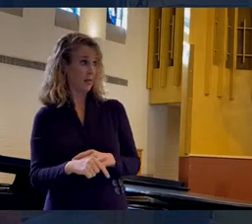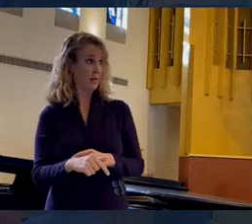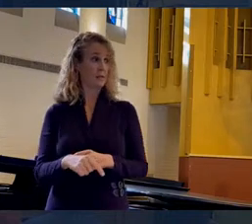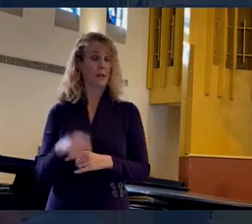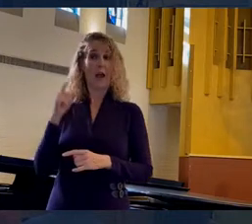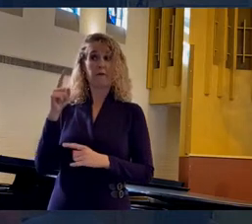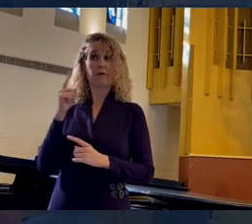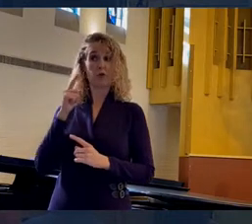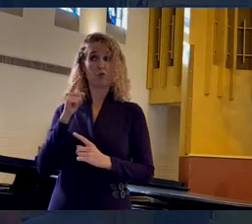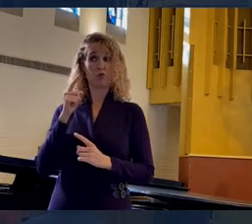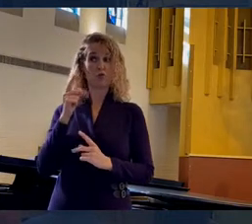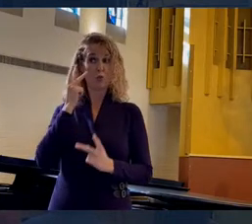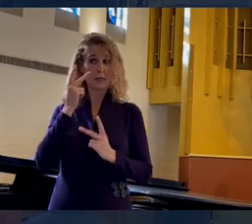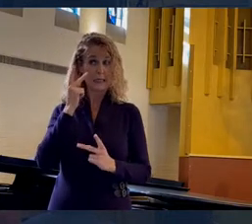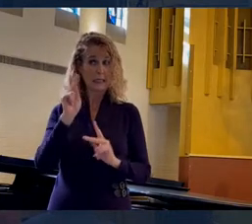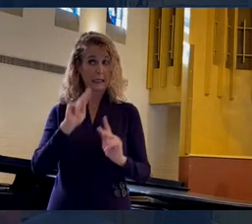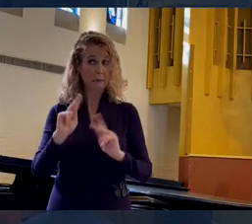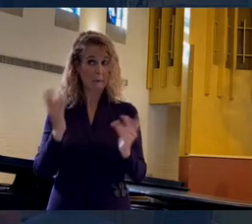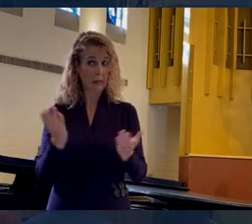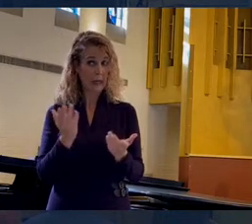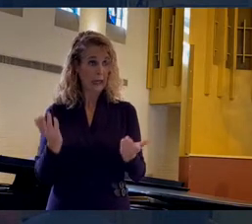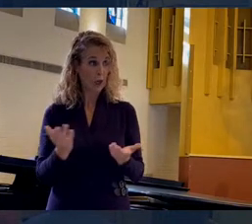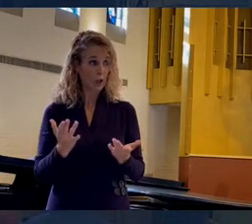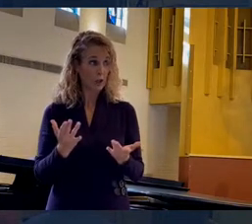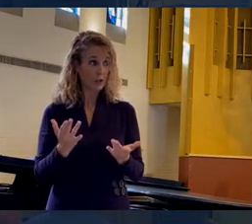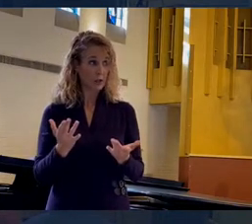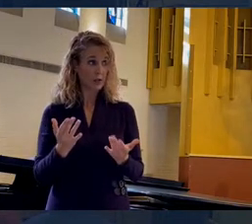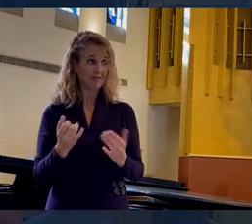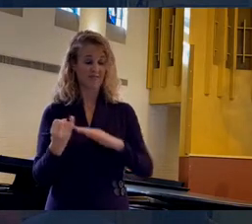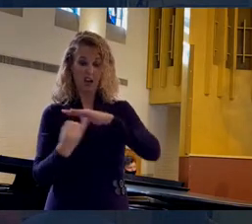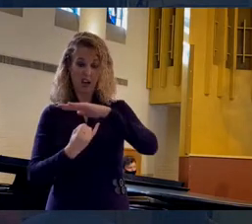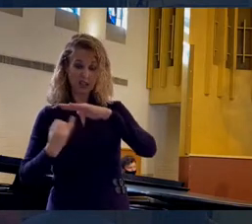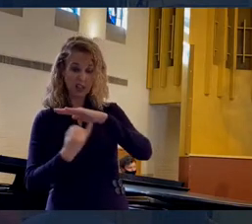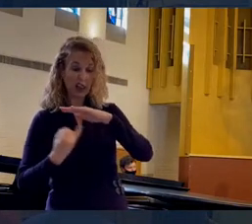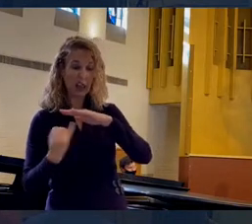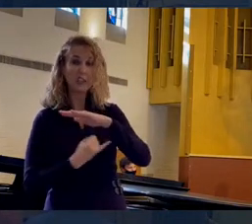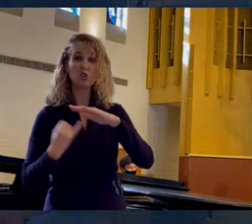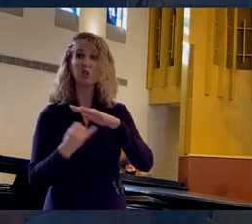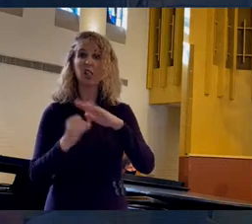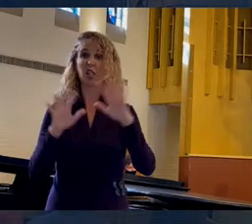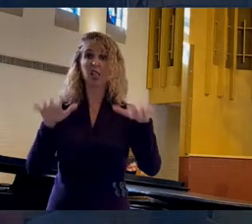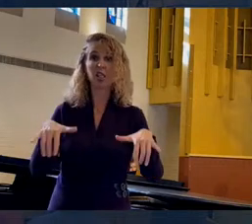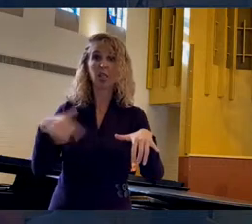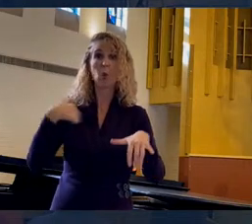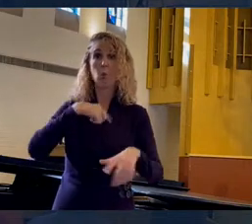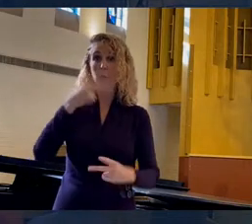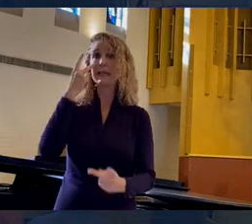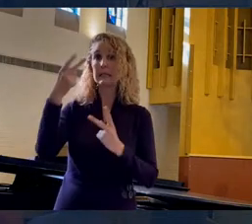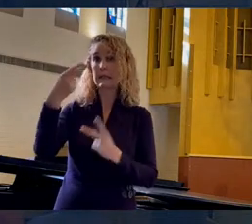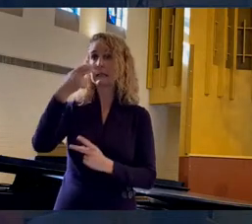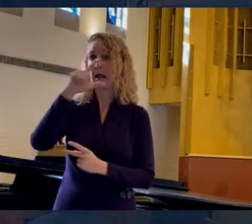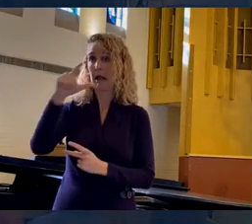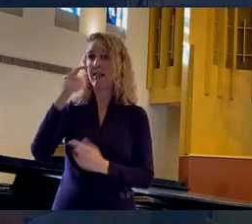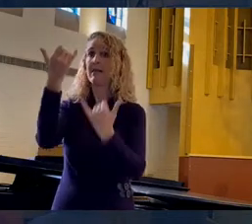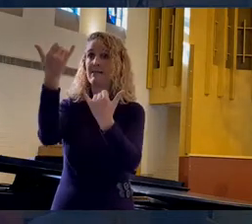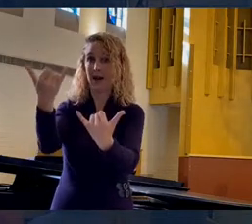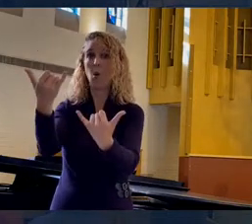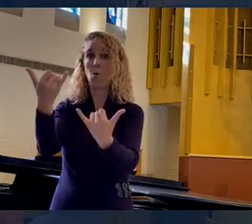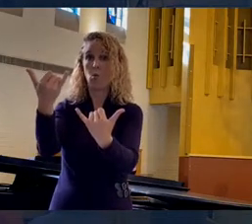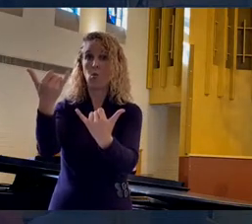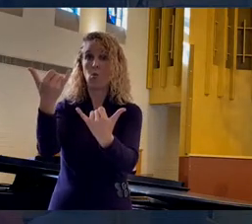been around the hopelessness that people feel? The isolation people feel? I said, we can see hell more now than we ever could